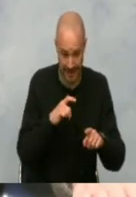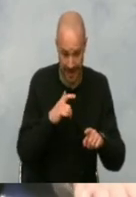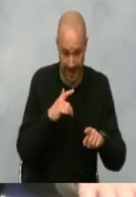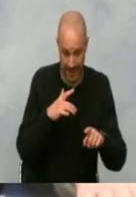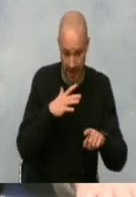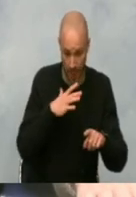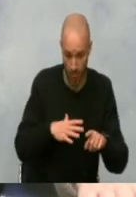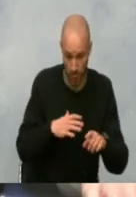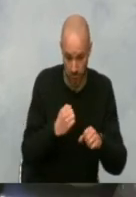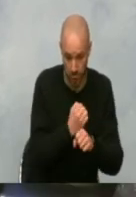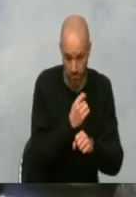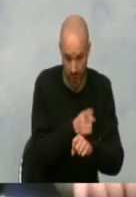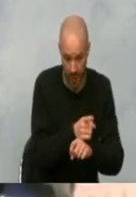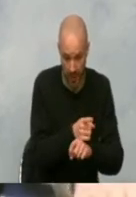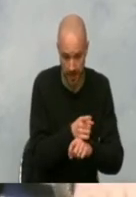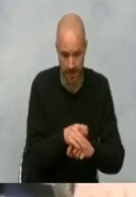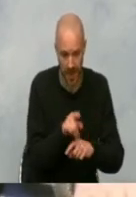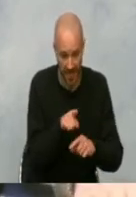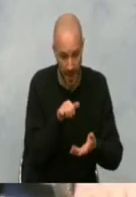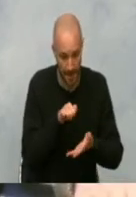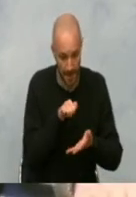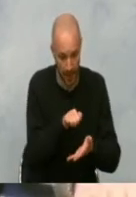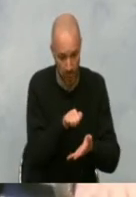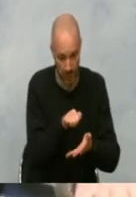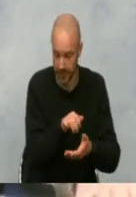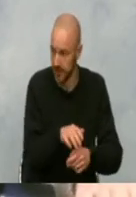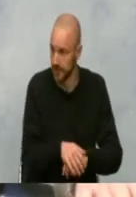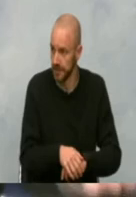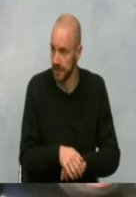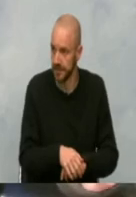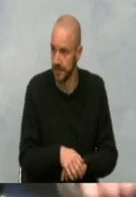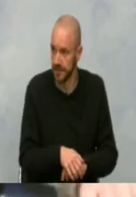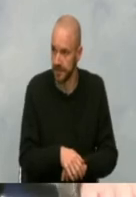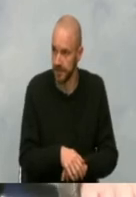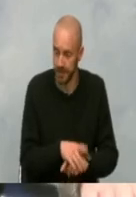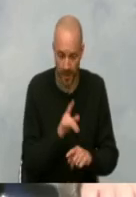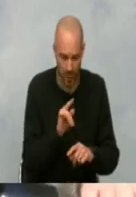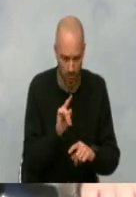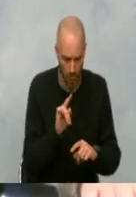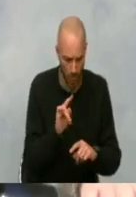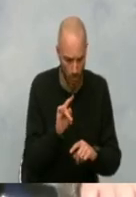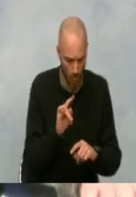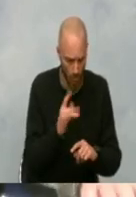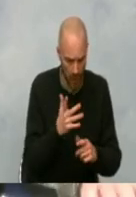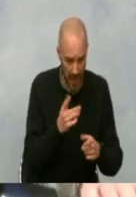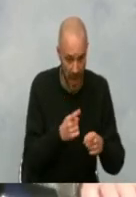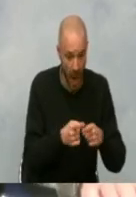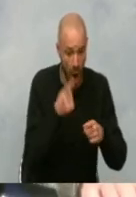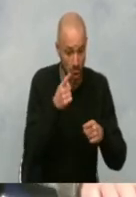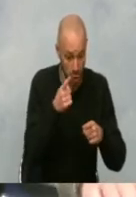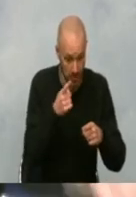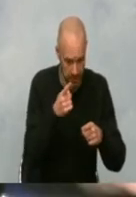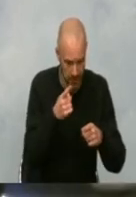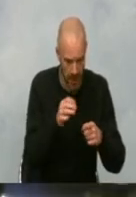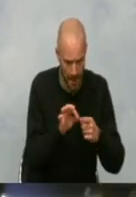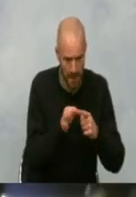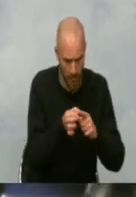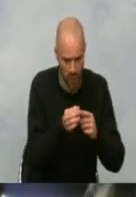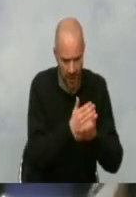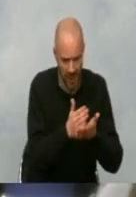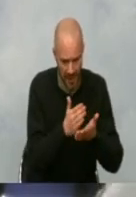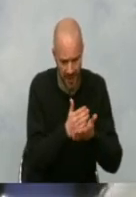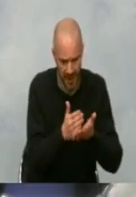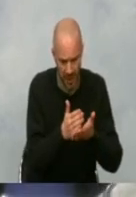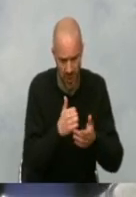that on this budget itself. So only urgent points for clarification this morning.